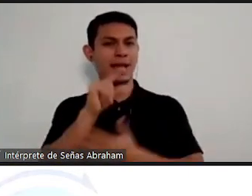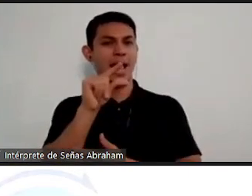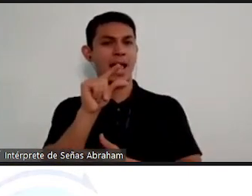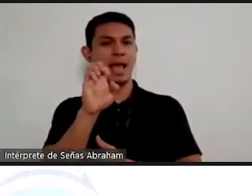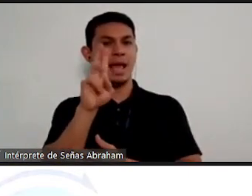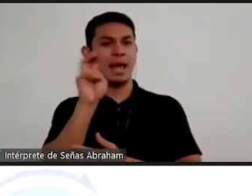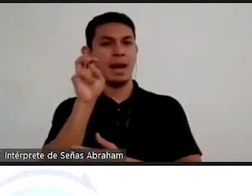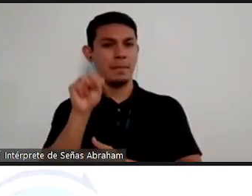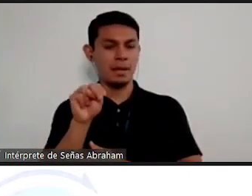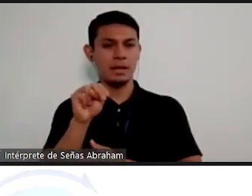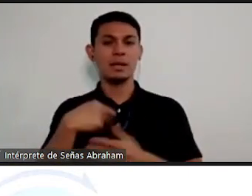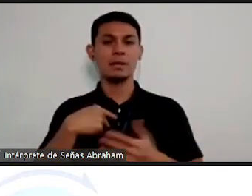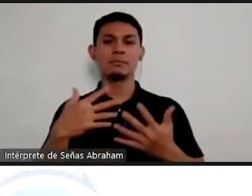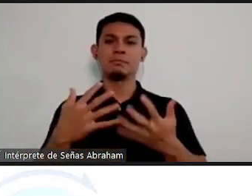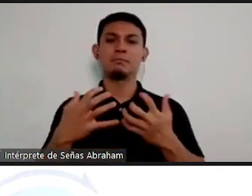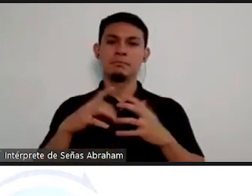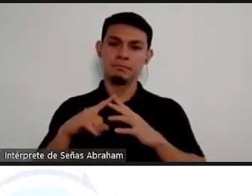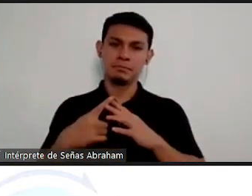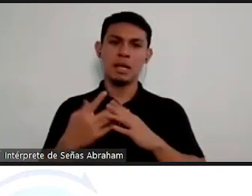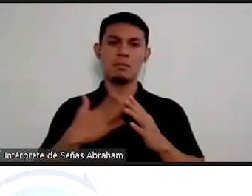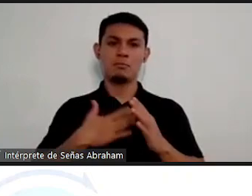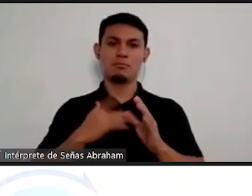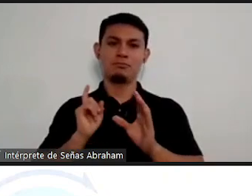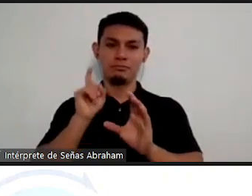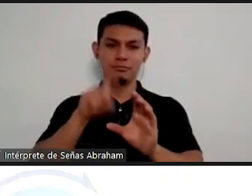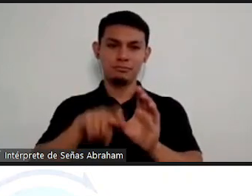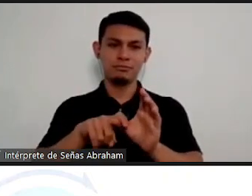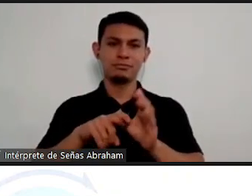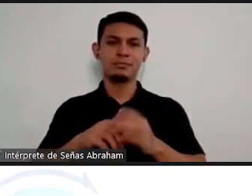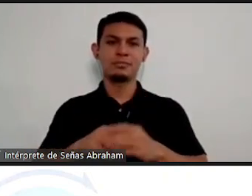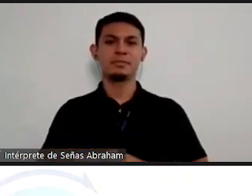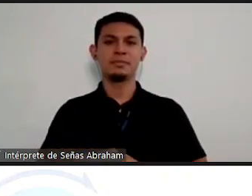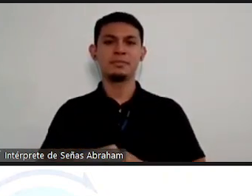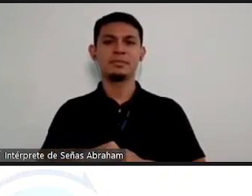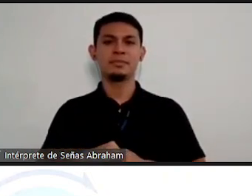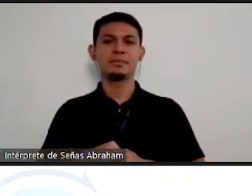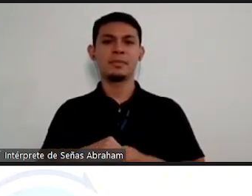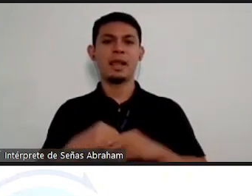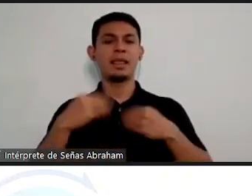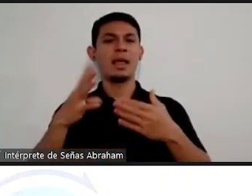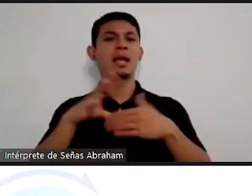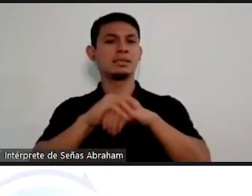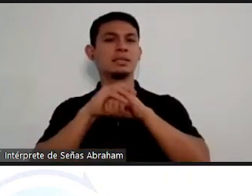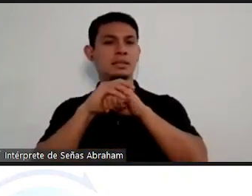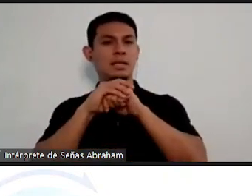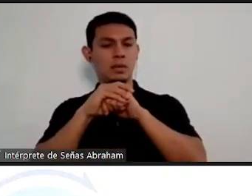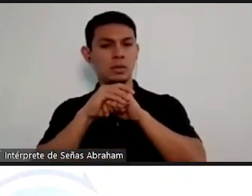german i would like to express my aside my participation